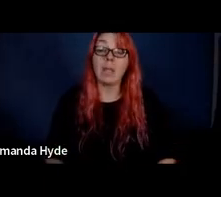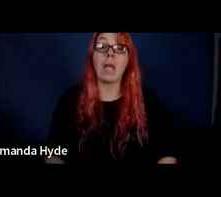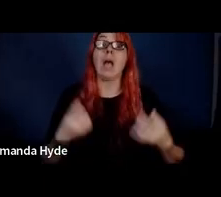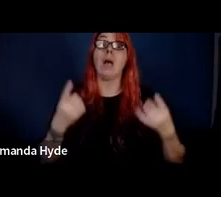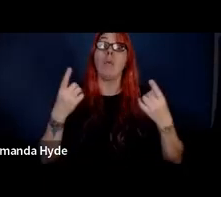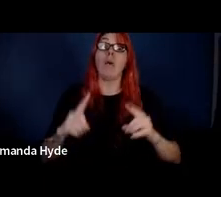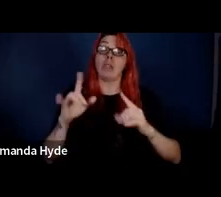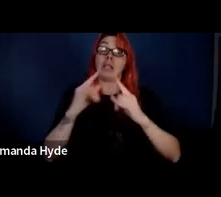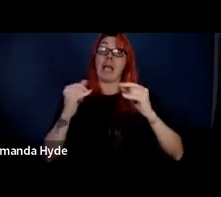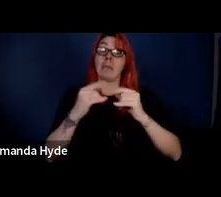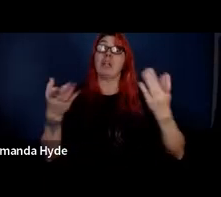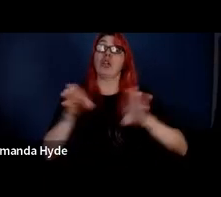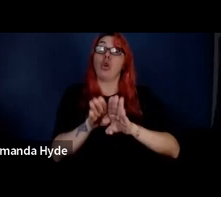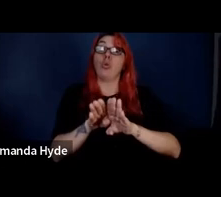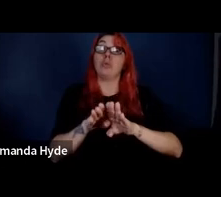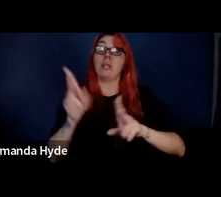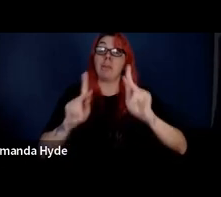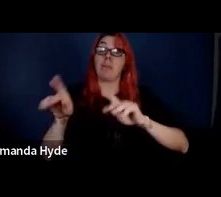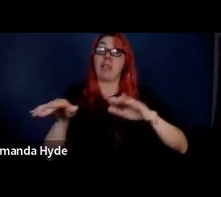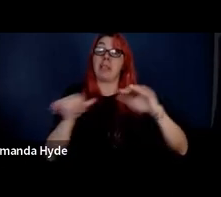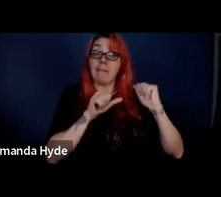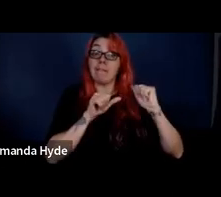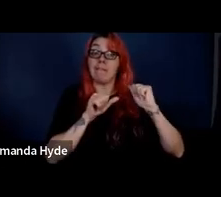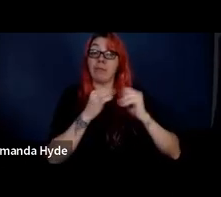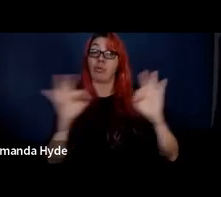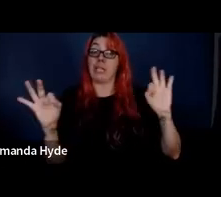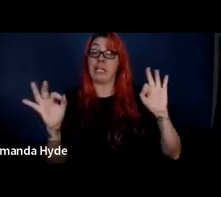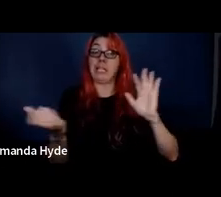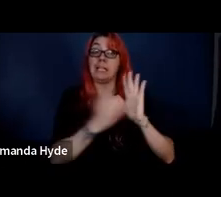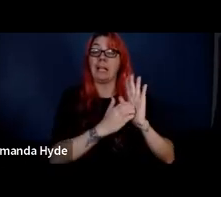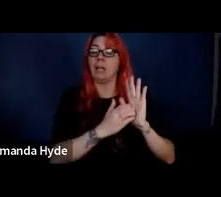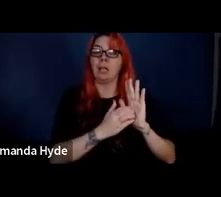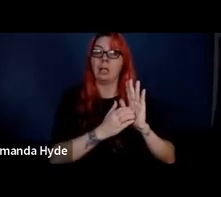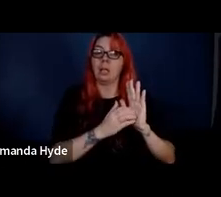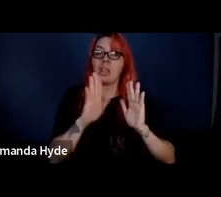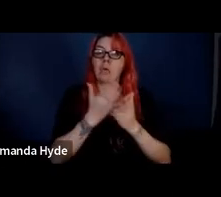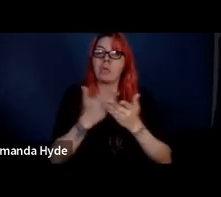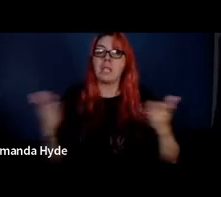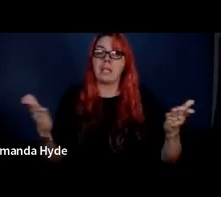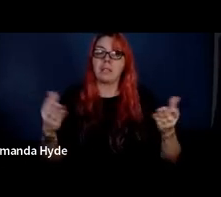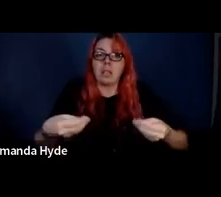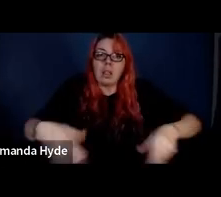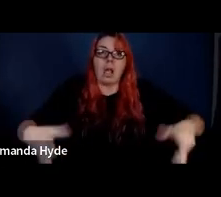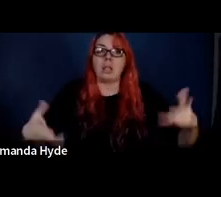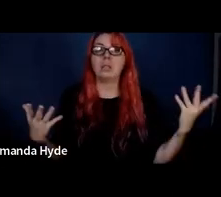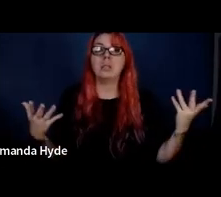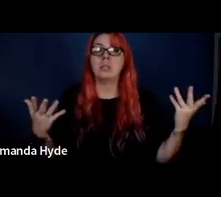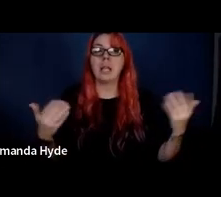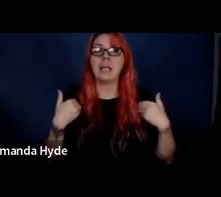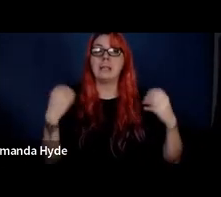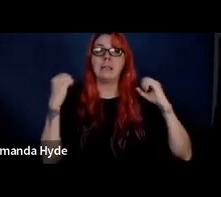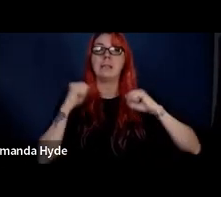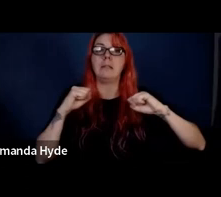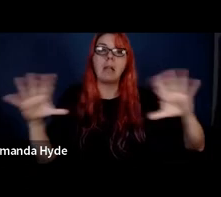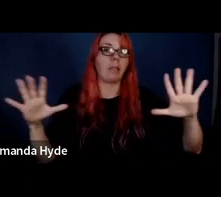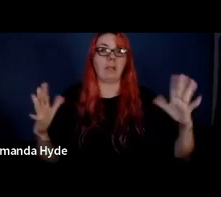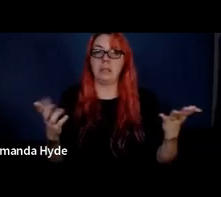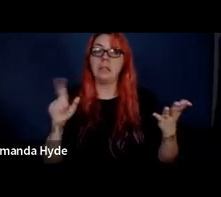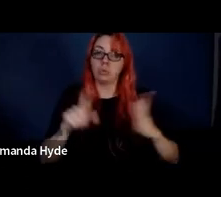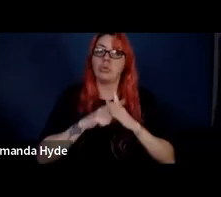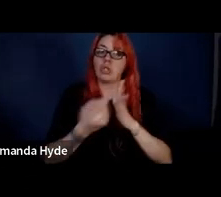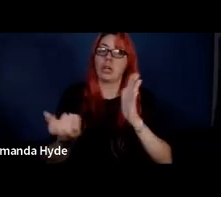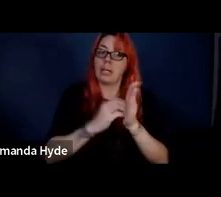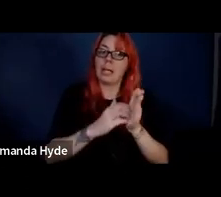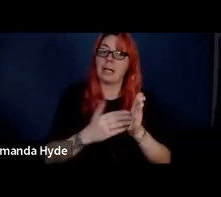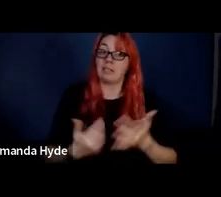that they had worked very hard to build. And so they had to start from scratch. The top right-hand corner, you'll see an image, which sometimes people think it's